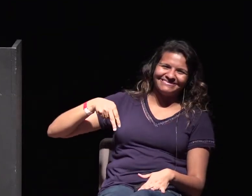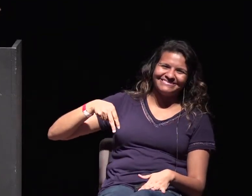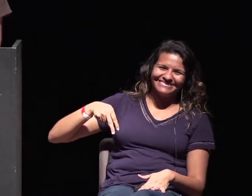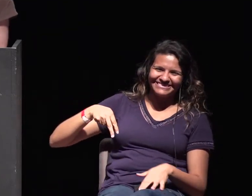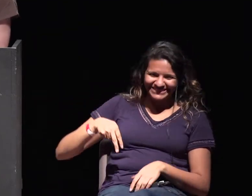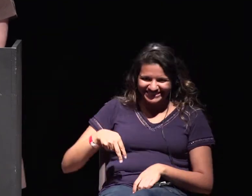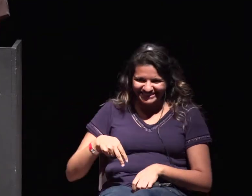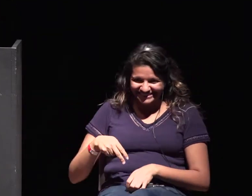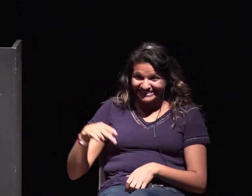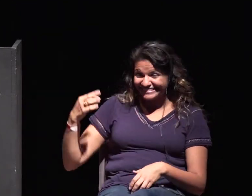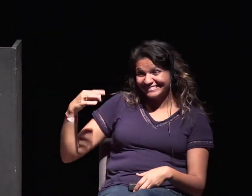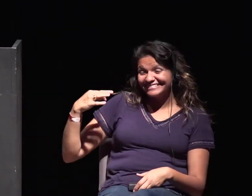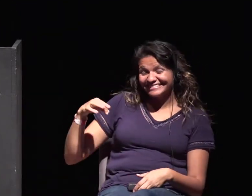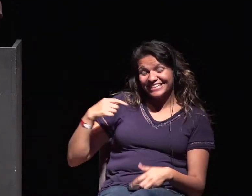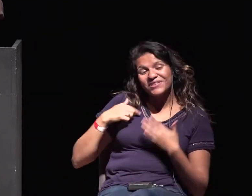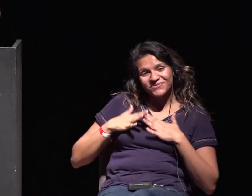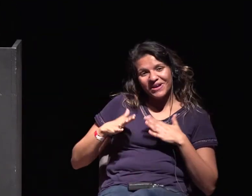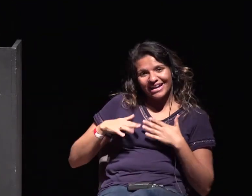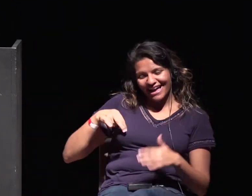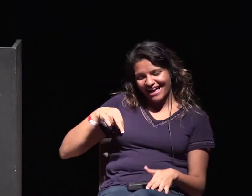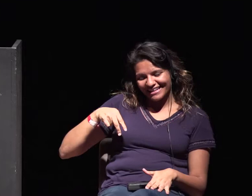Amazing.